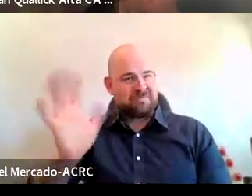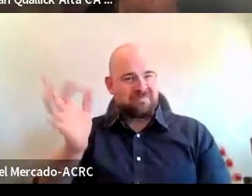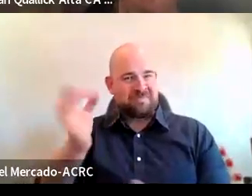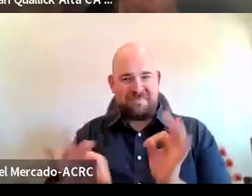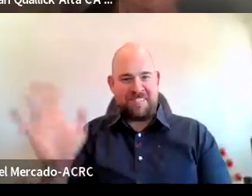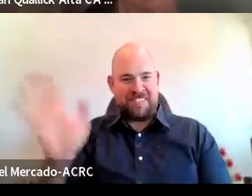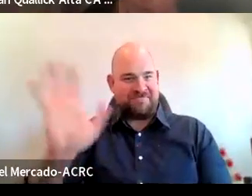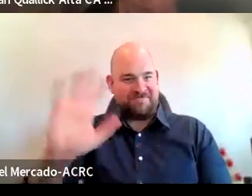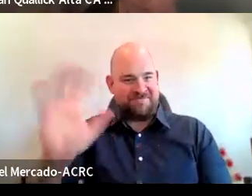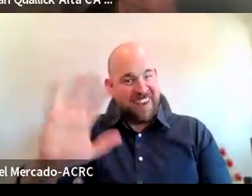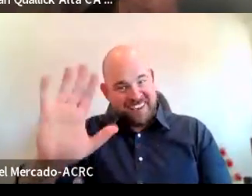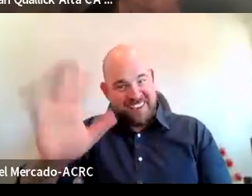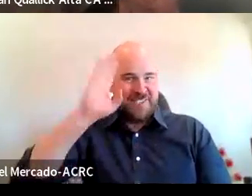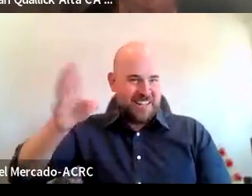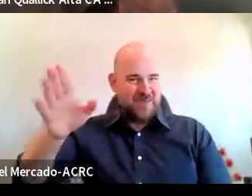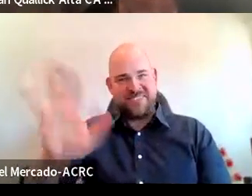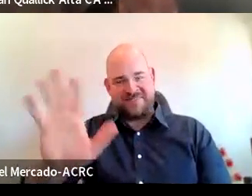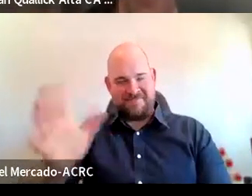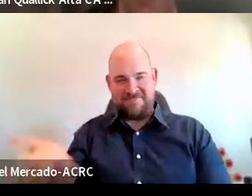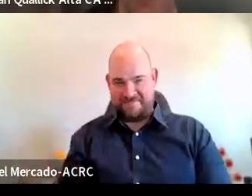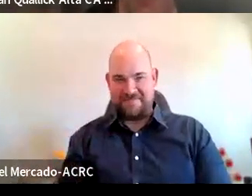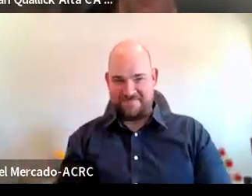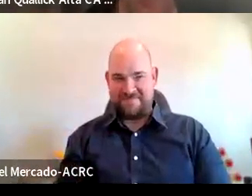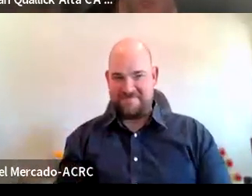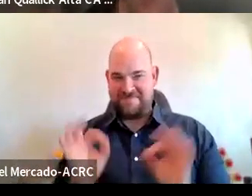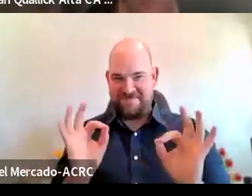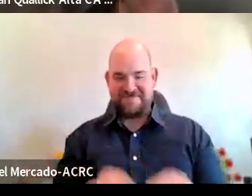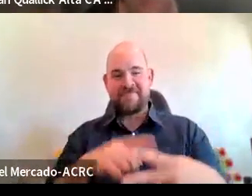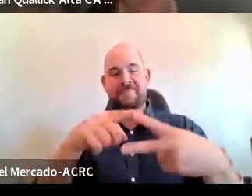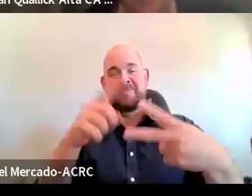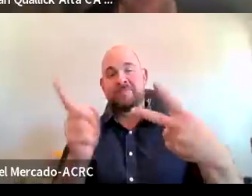Or just a wave like this. Simple wave. Hello.